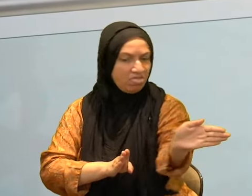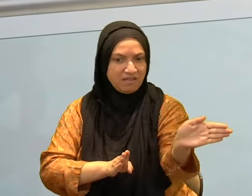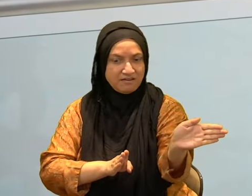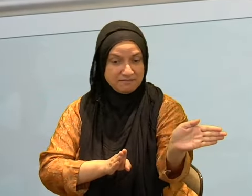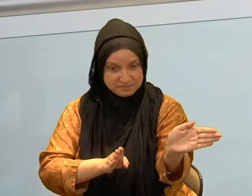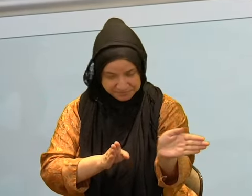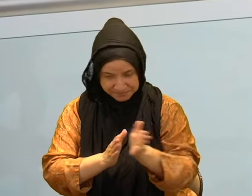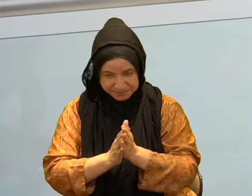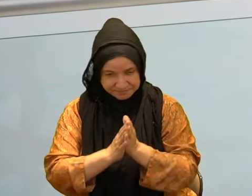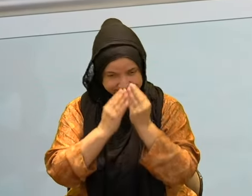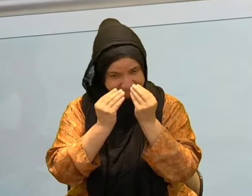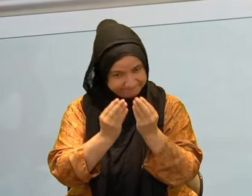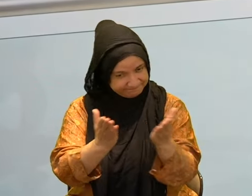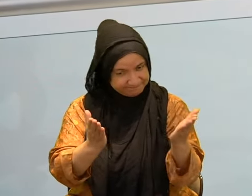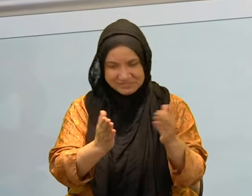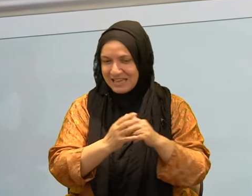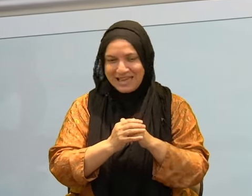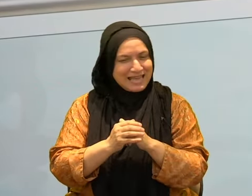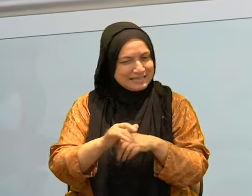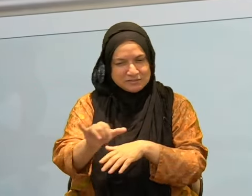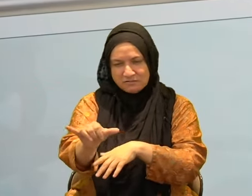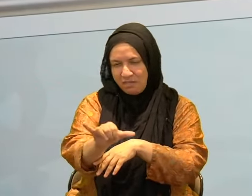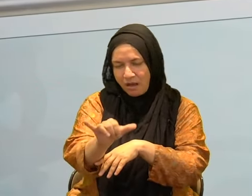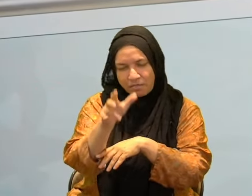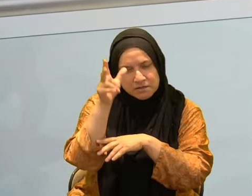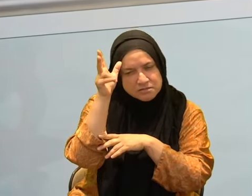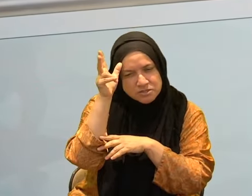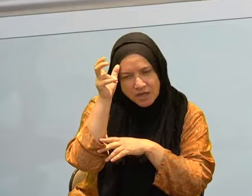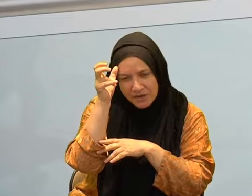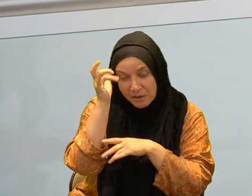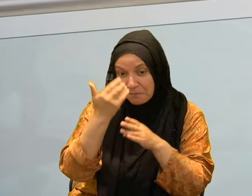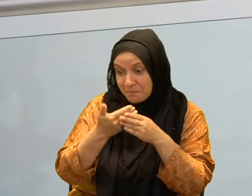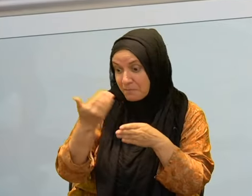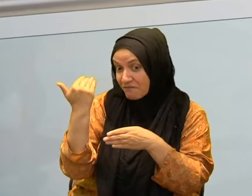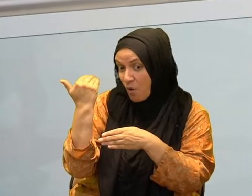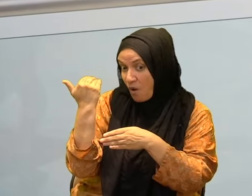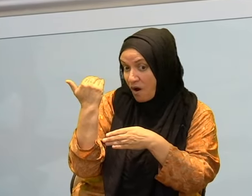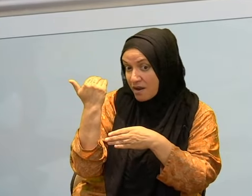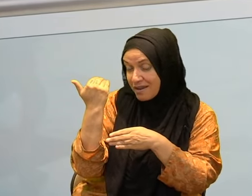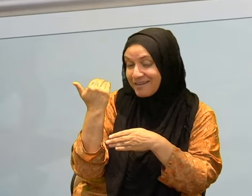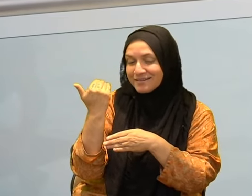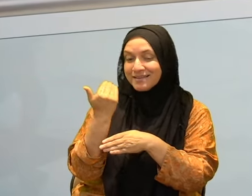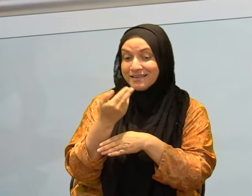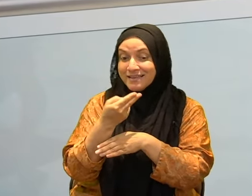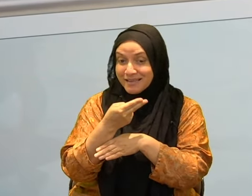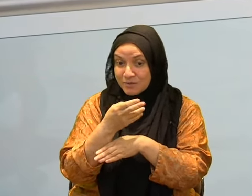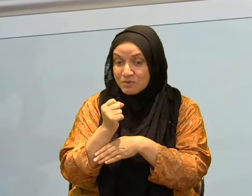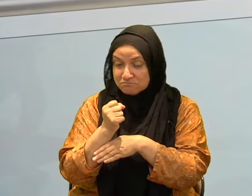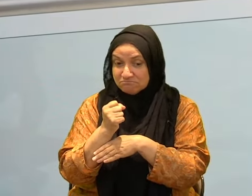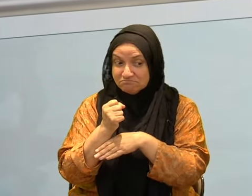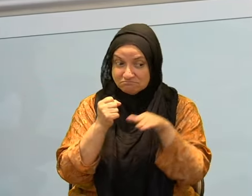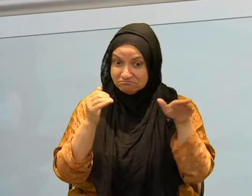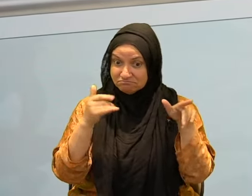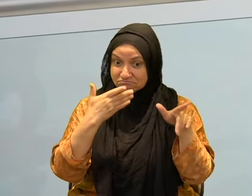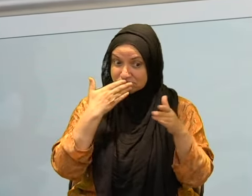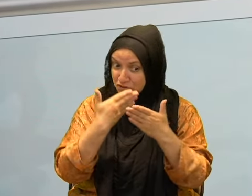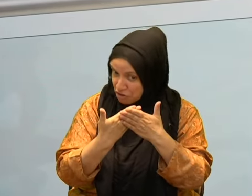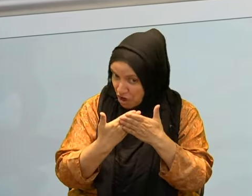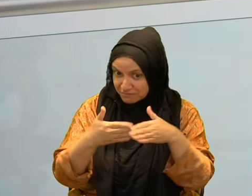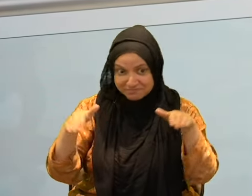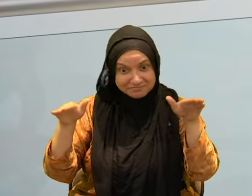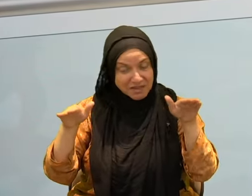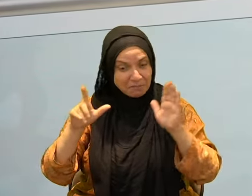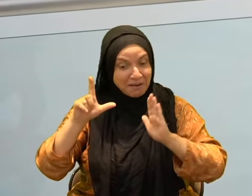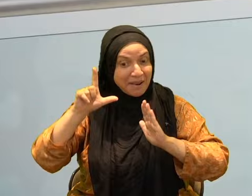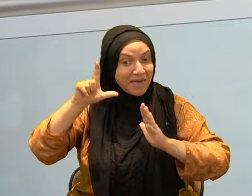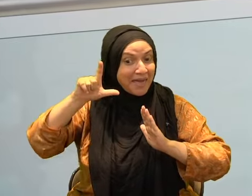bring them all the way to where I am right now. I know the process because I went through that process, right? And we find, subhanAllah, that what